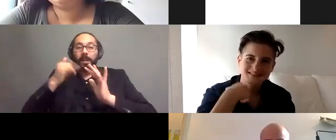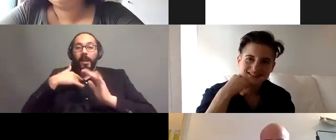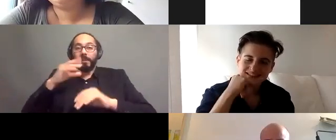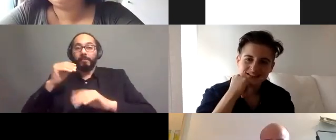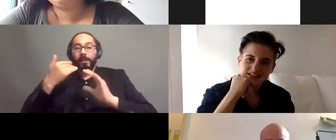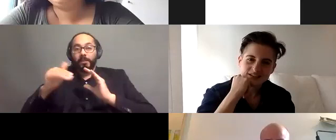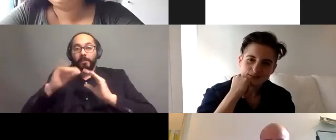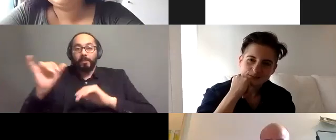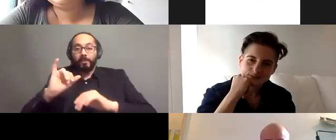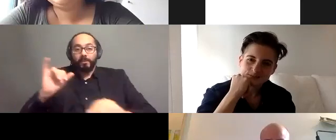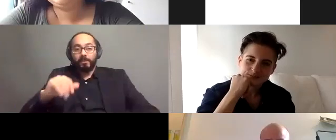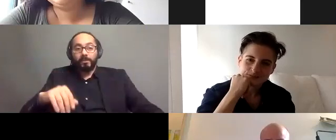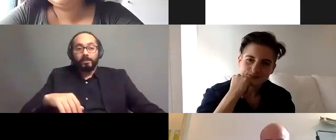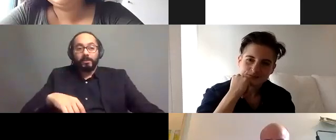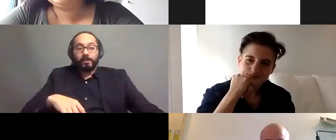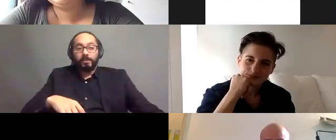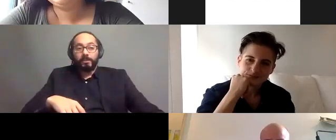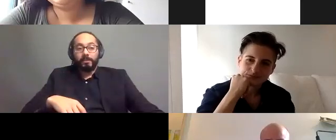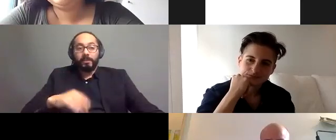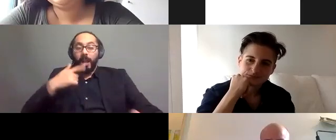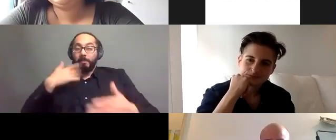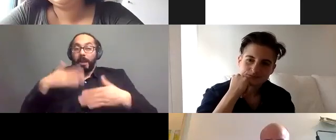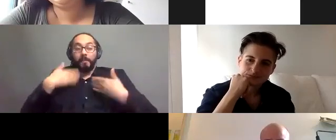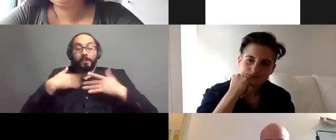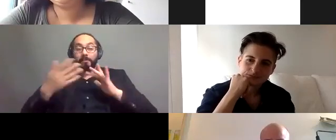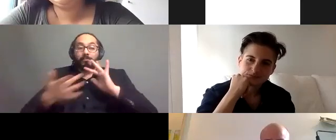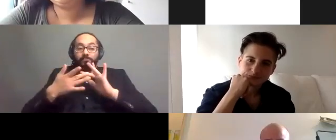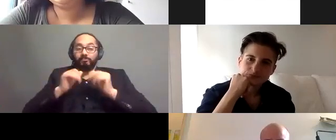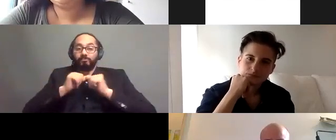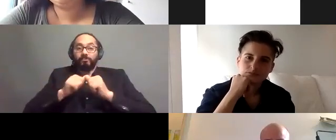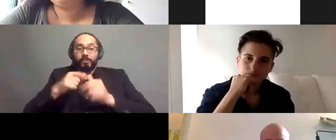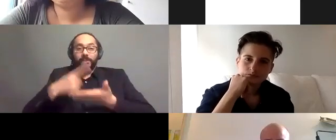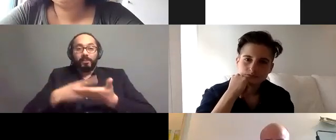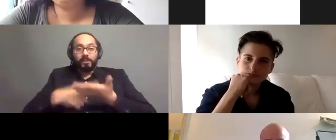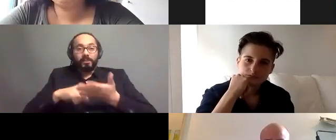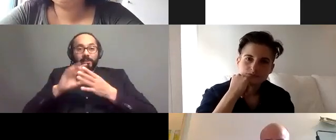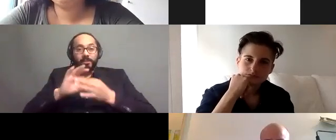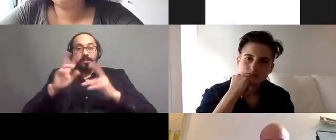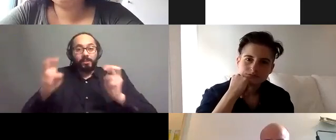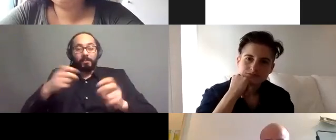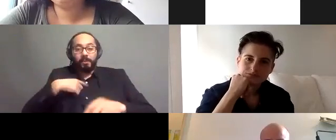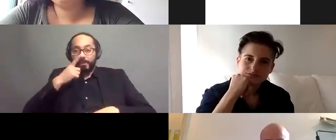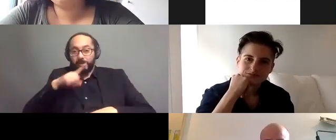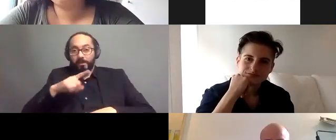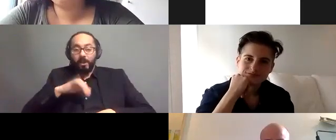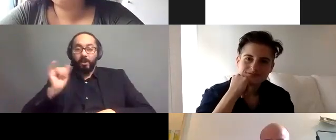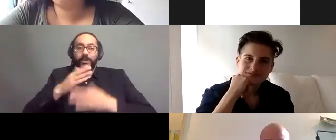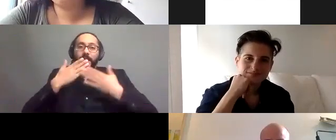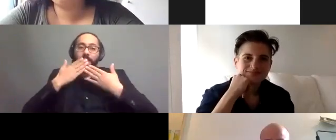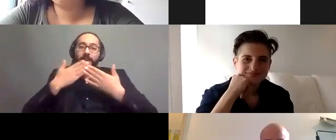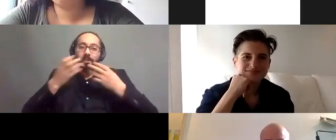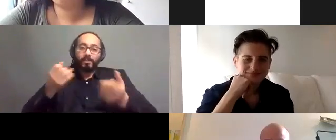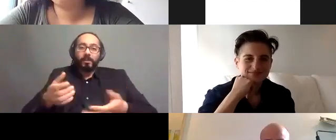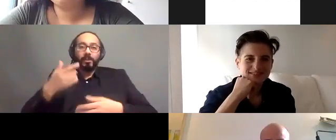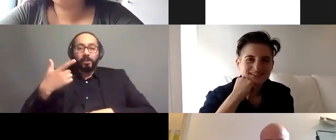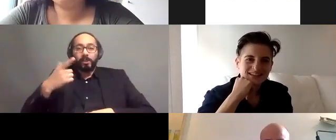really happy if like someone contacts me to keep, you know, this conversation over these topics. Yeah, also I really thank for Gloria and